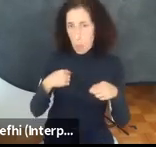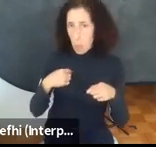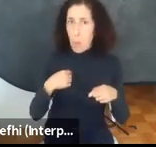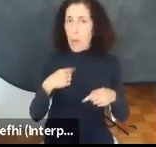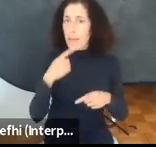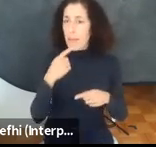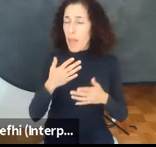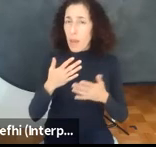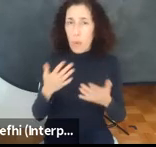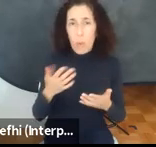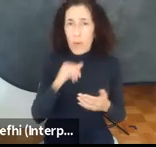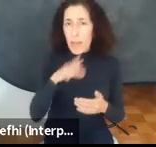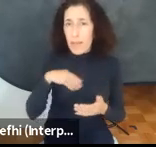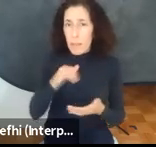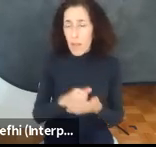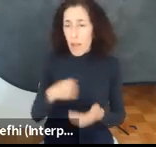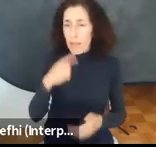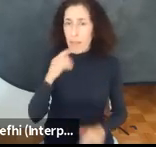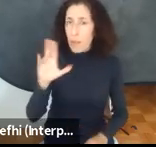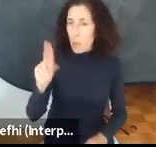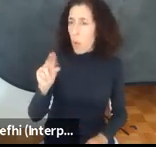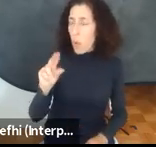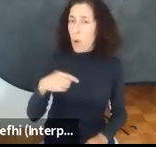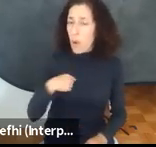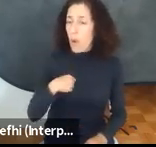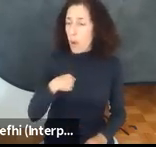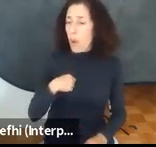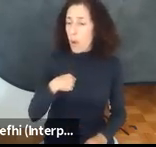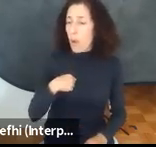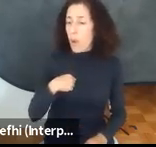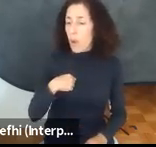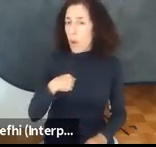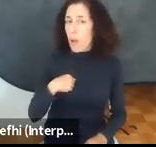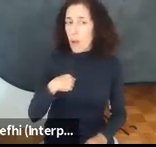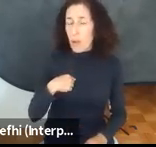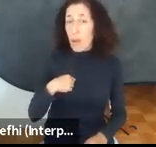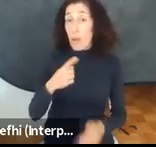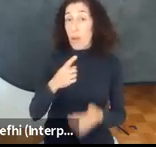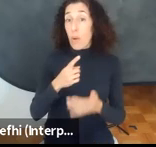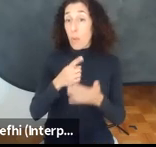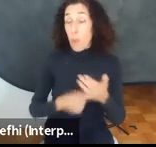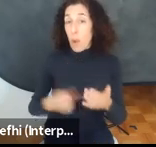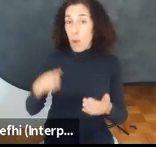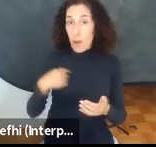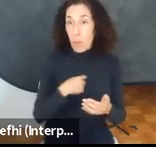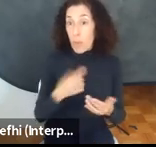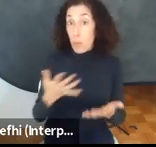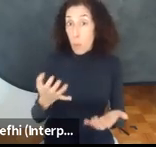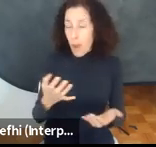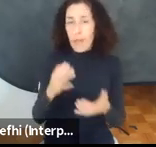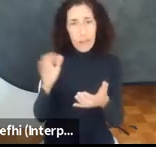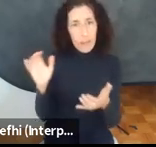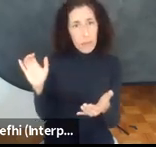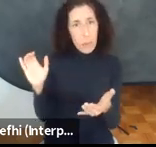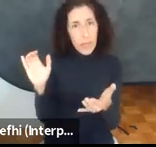got... You know, I told him, I said, y'all got what we don't want. We don't have. Y'all married. Y'all